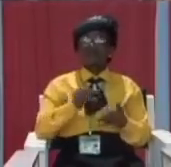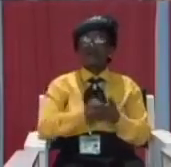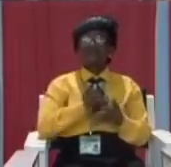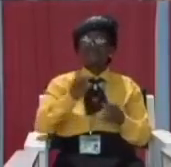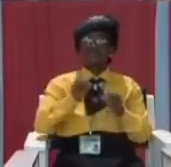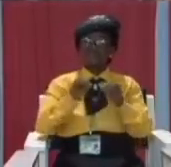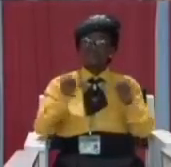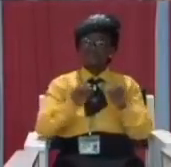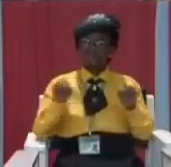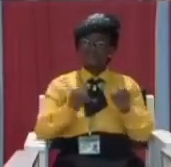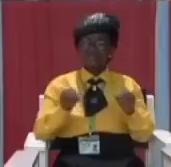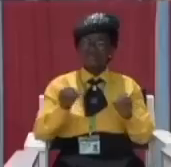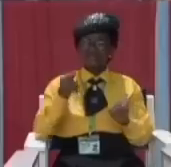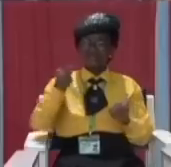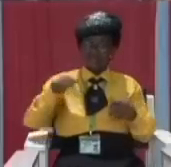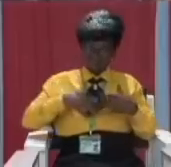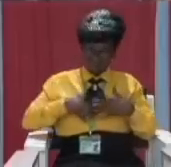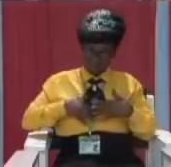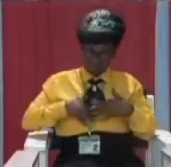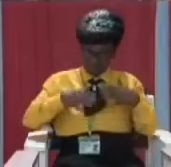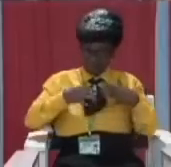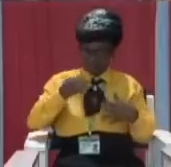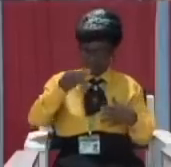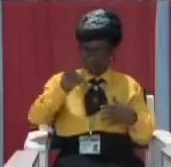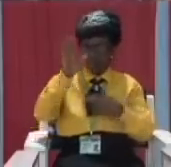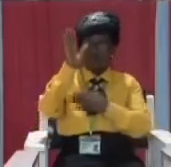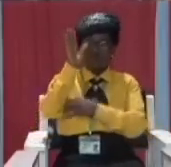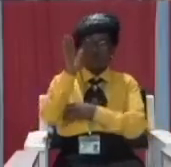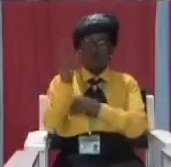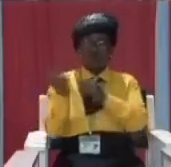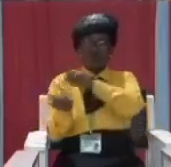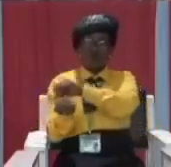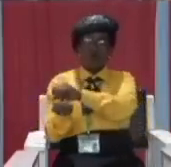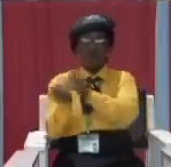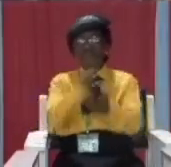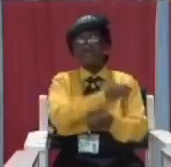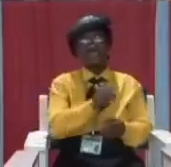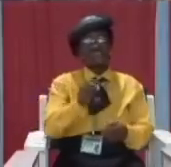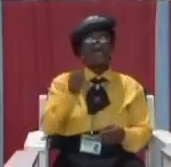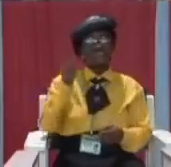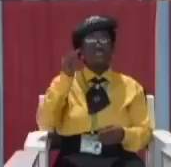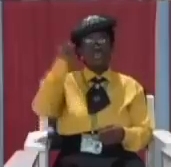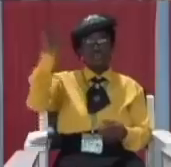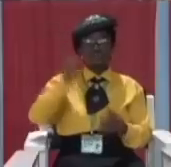But the breath of God changed him to someone